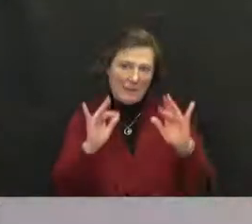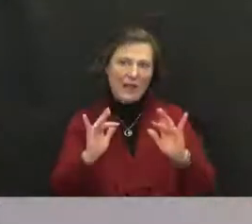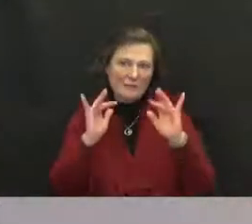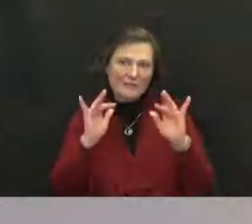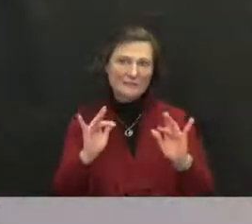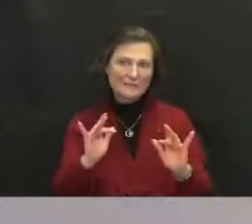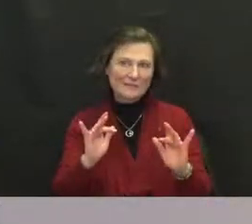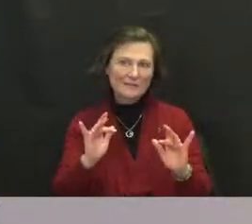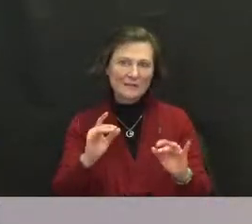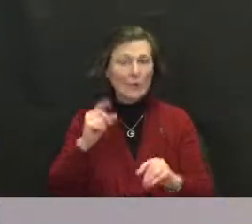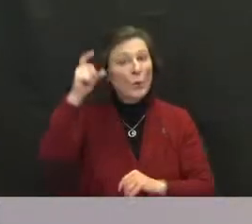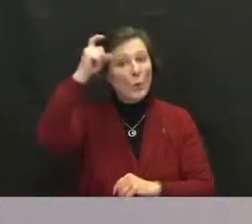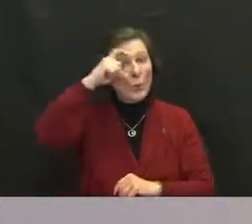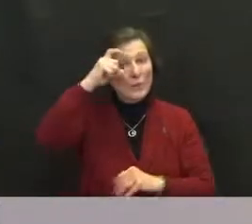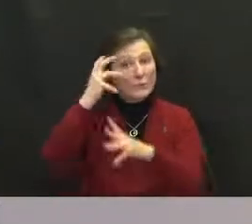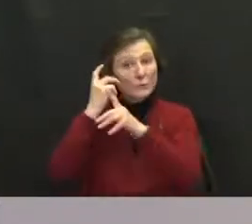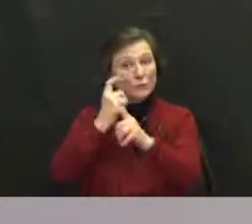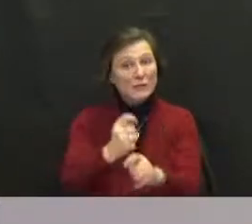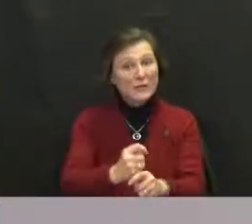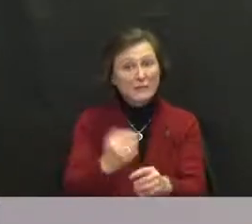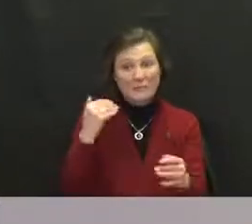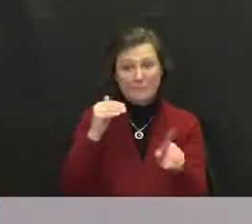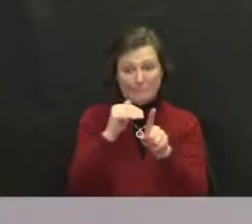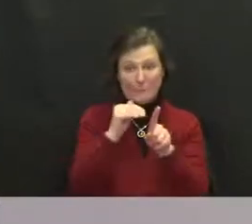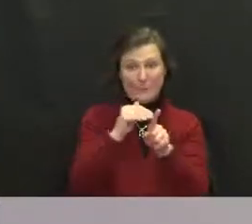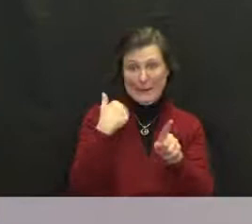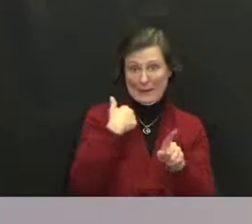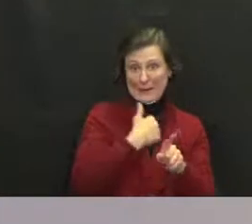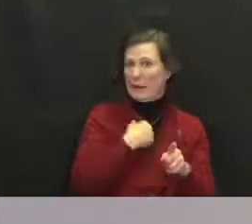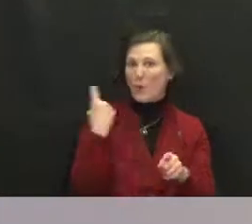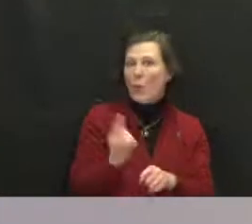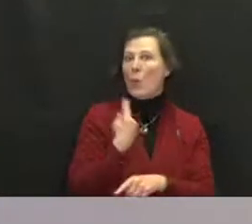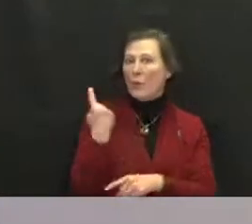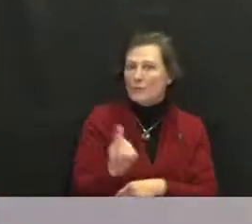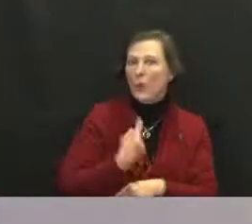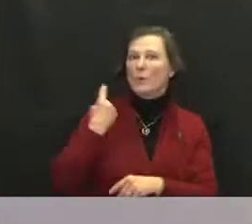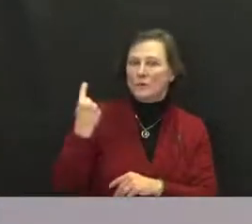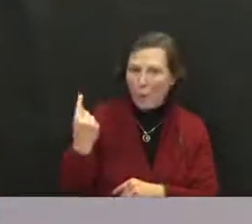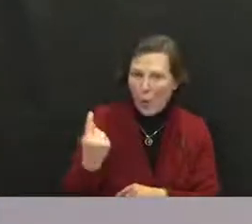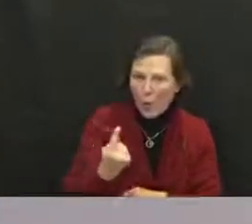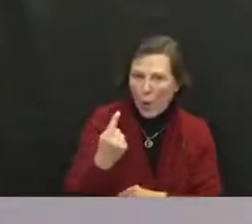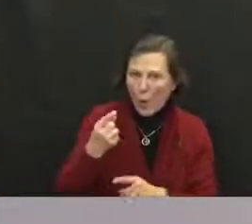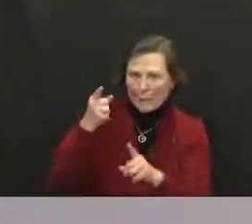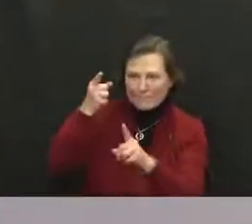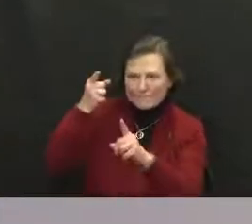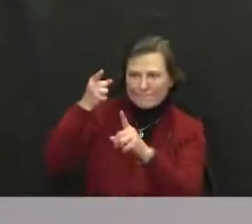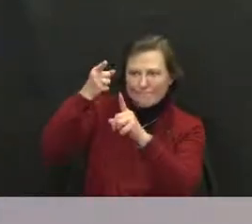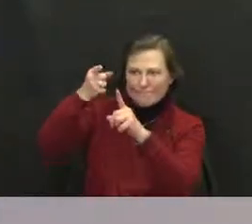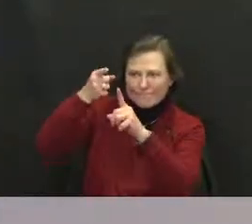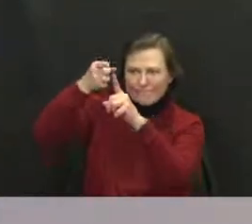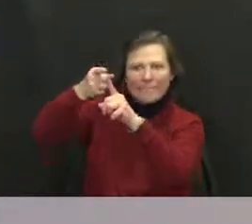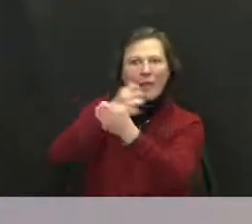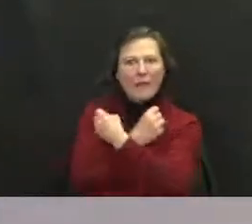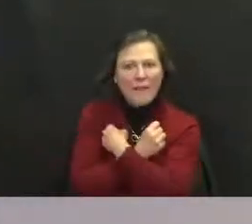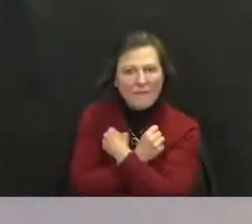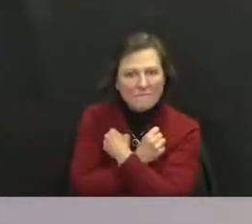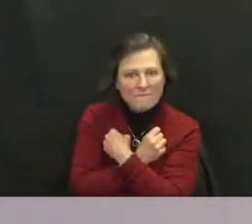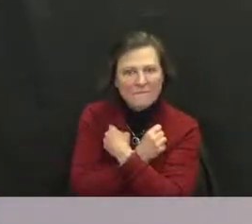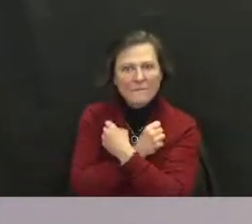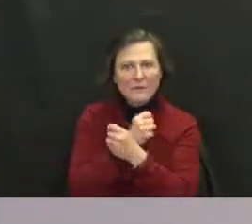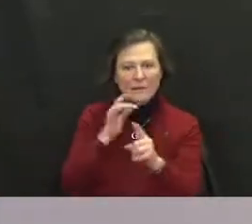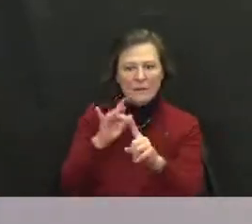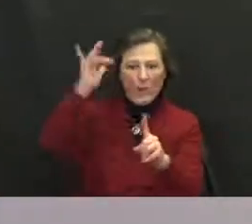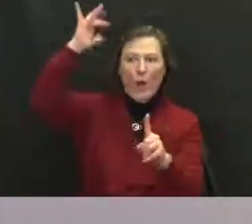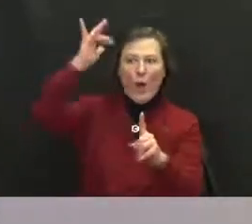And the wisdom traditions remind us to always, always, always aim to return to love. A spark of